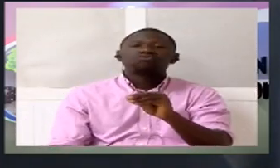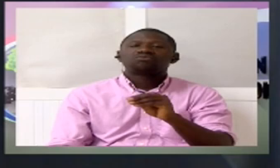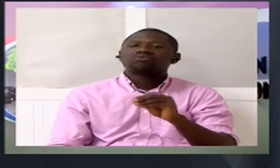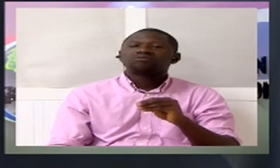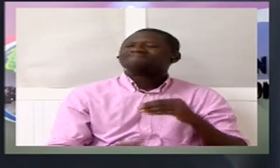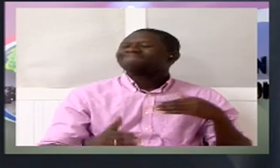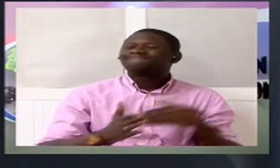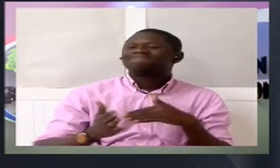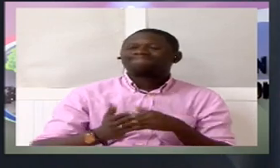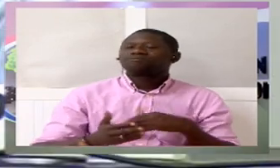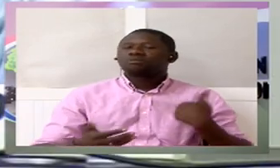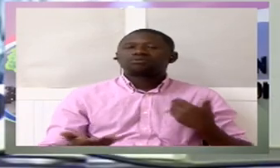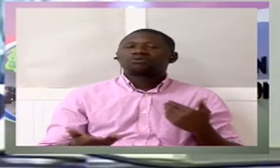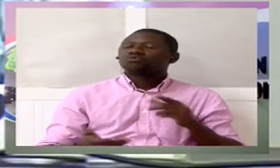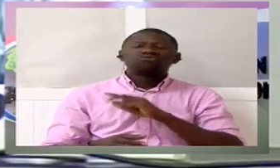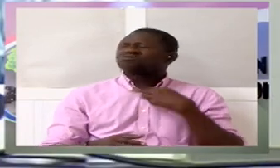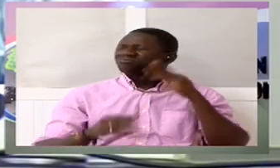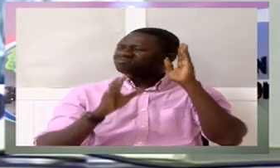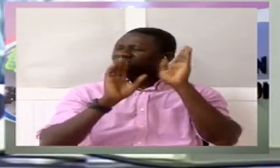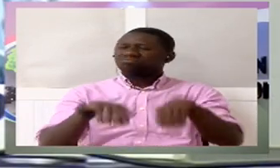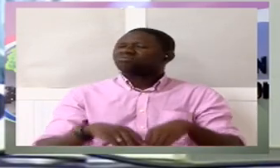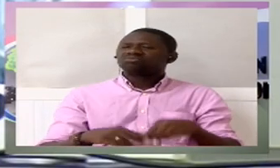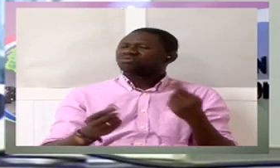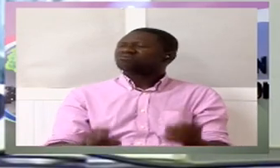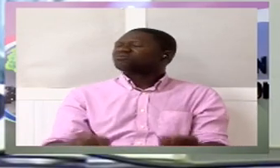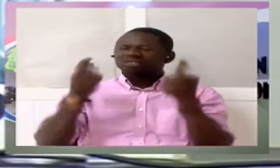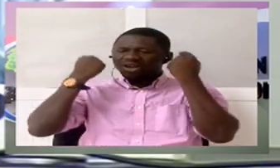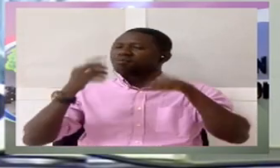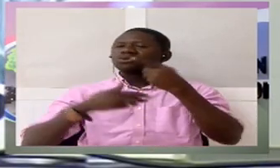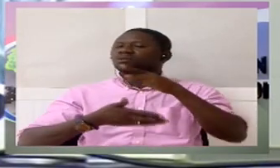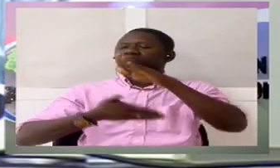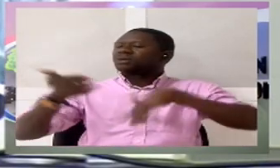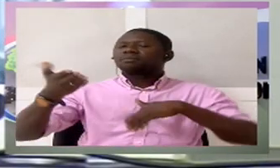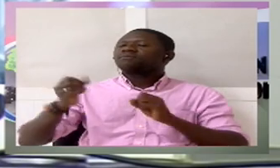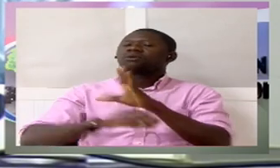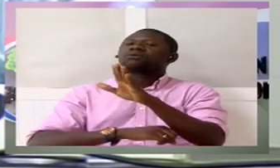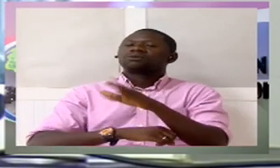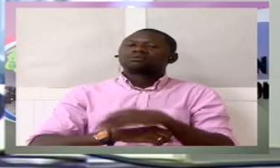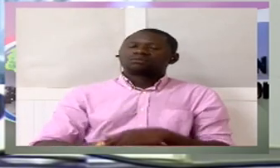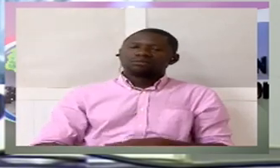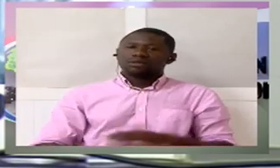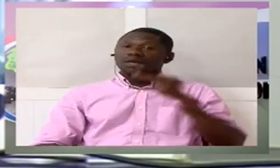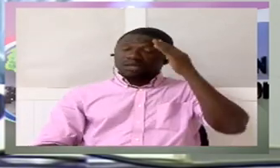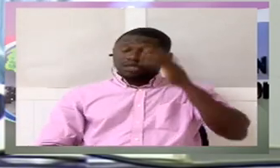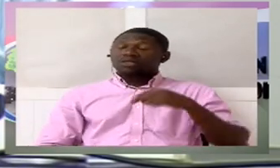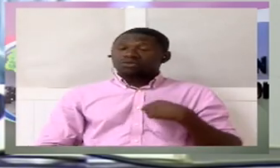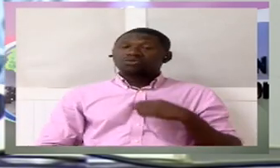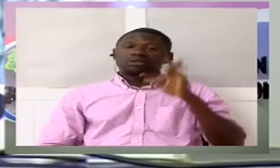value to the order. Thank you very much, Tida Baba Job, for your